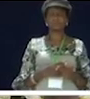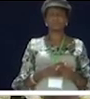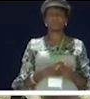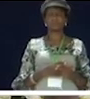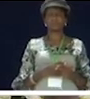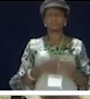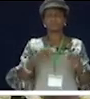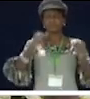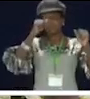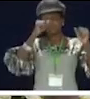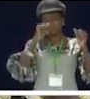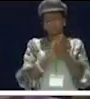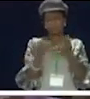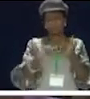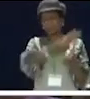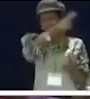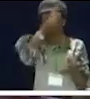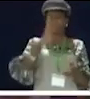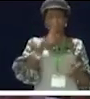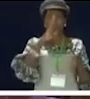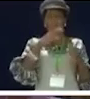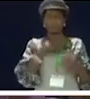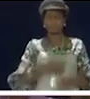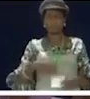That they will never be hungry.